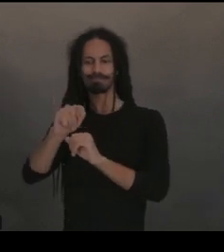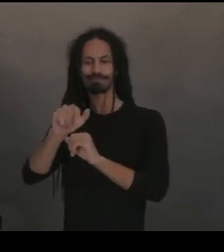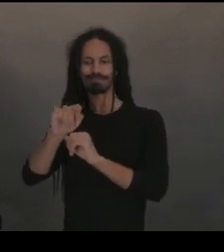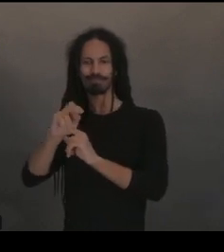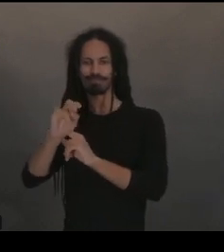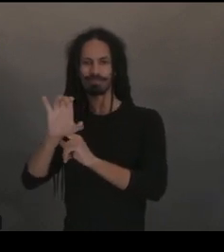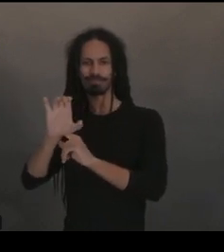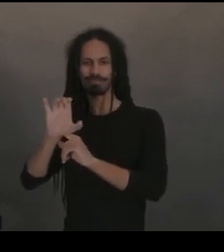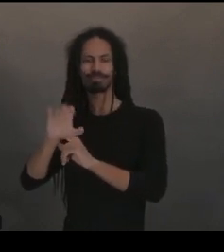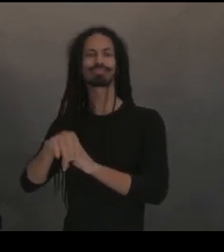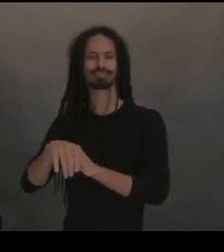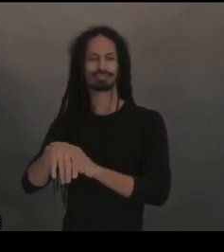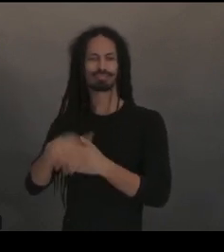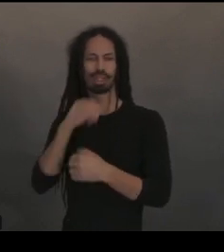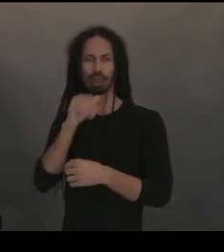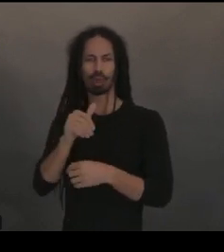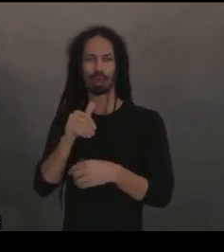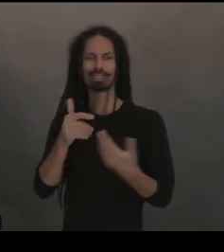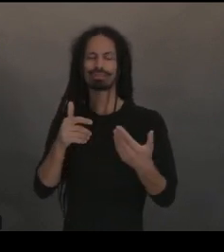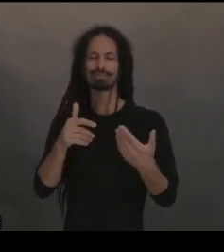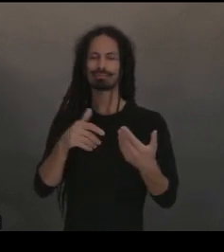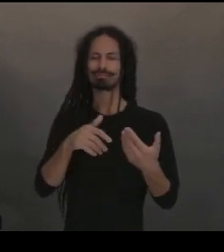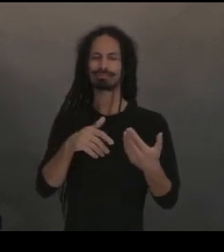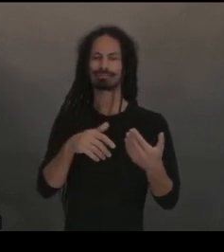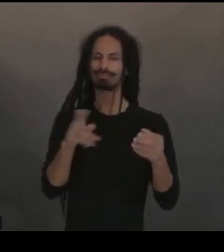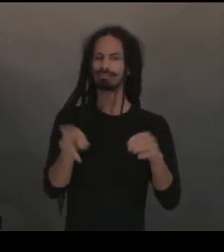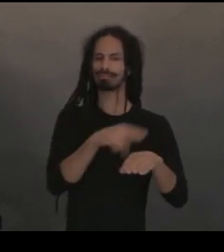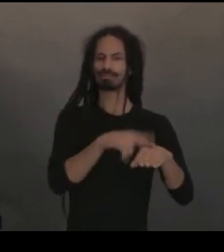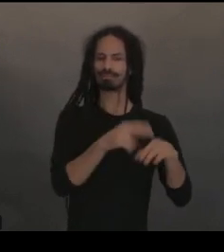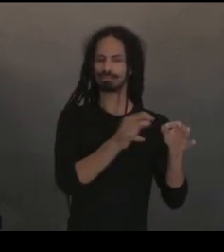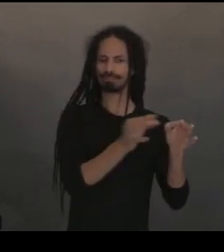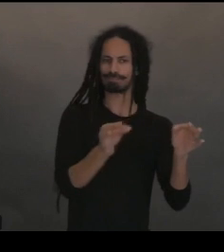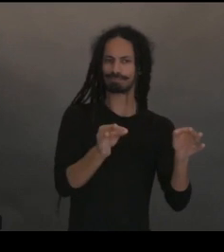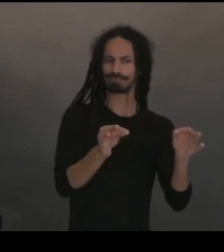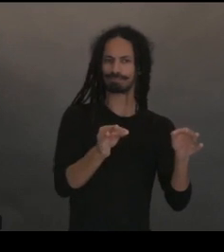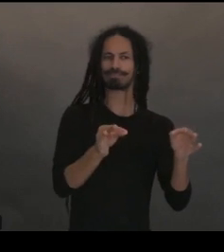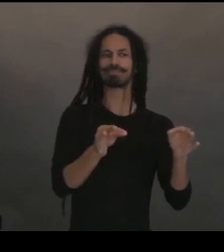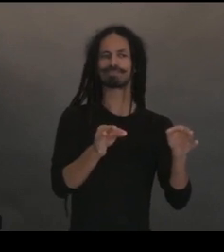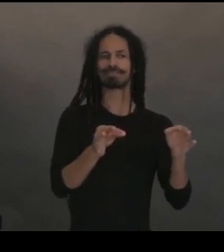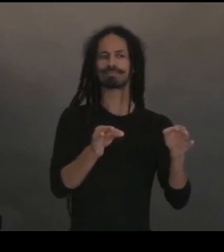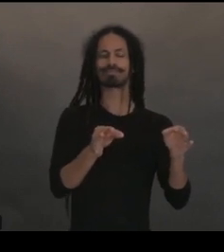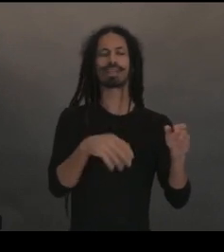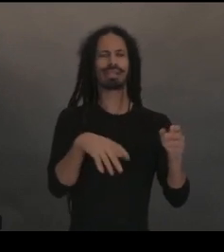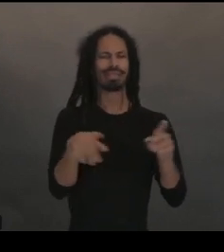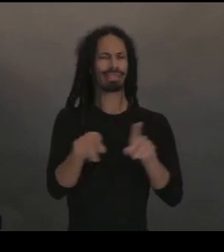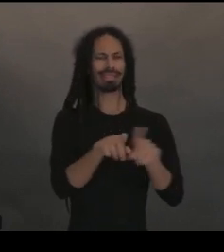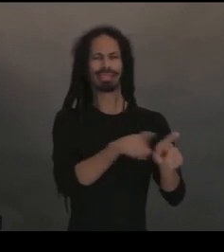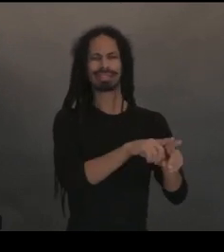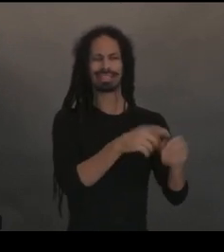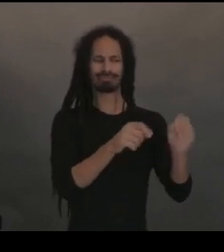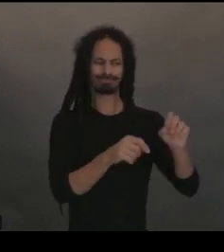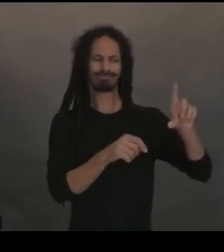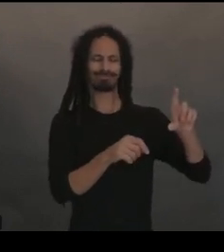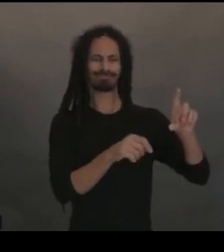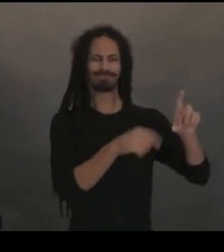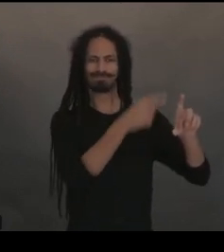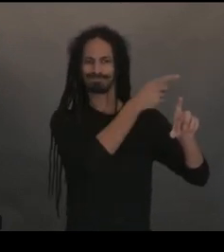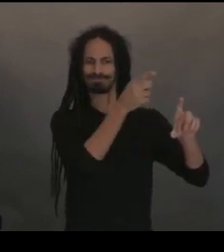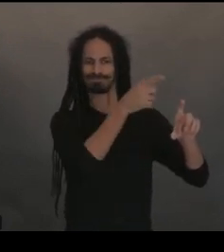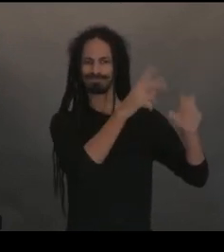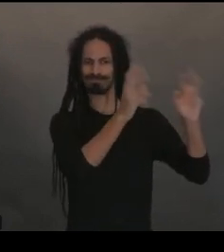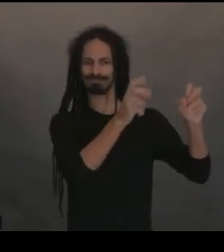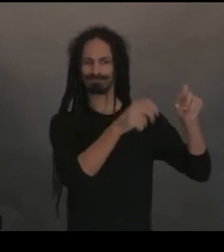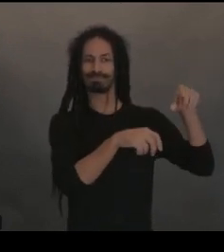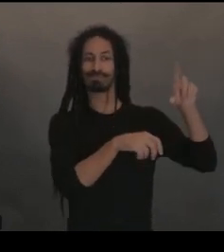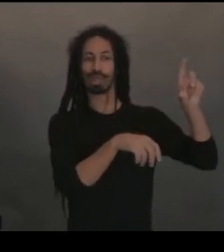case. We're not using the same capitalization that is in the original text, right? In the original